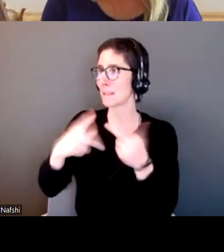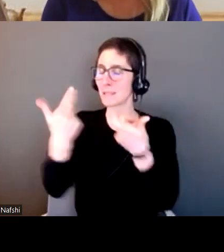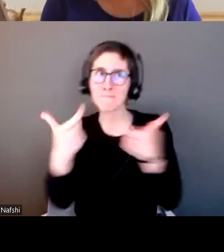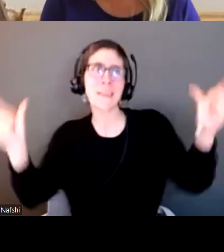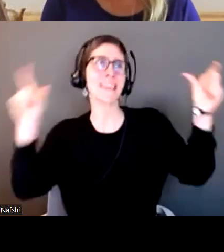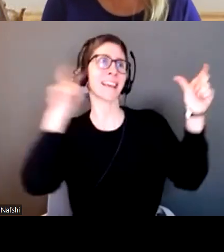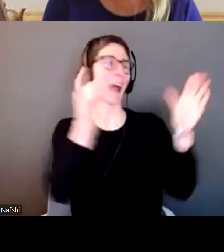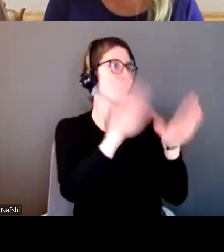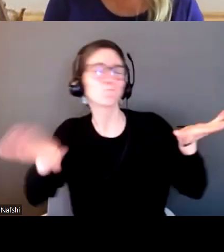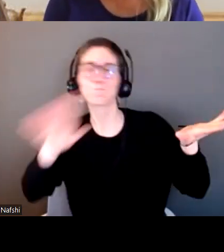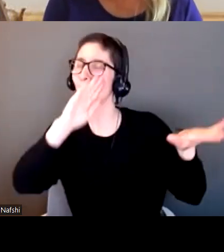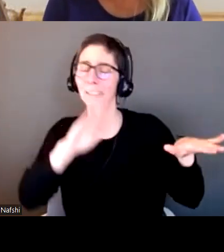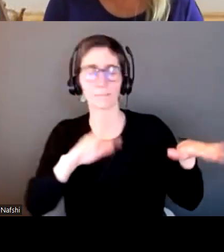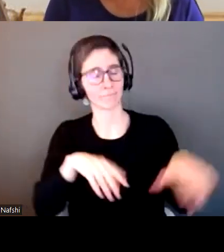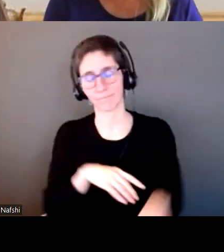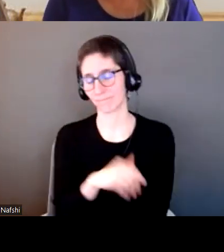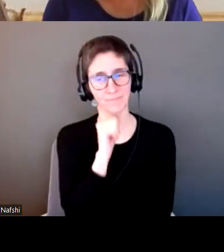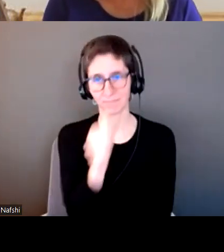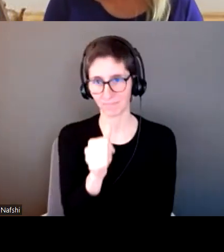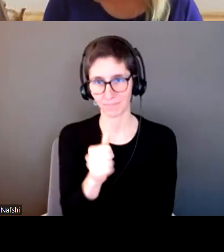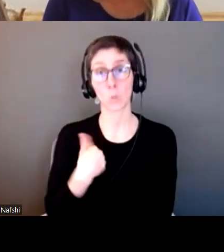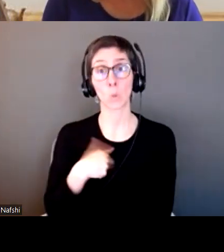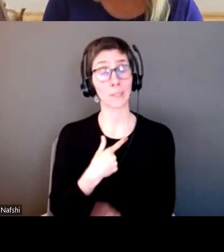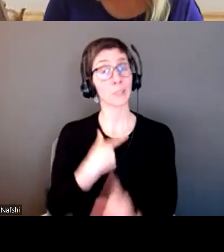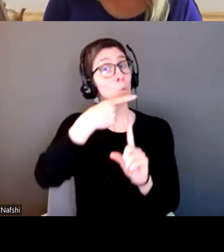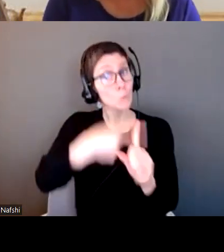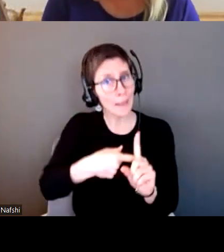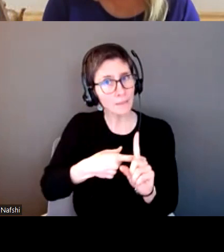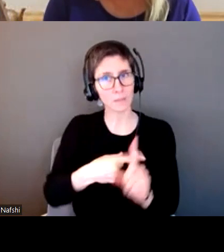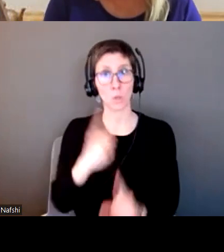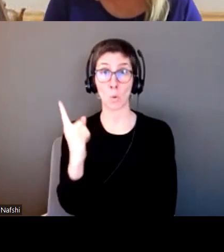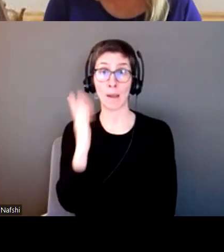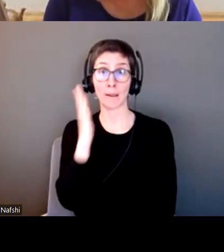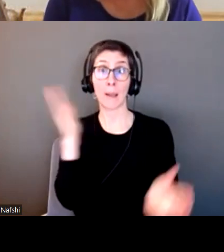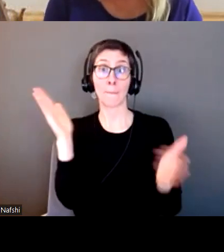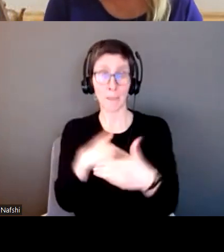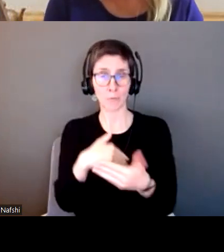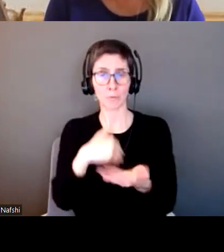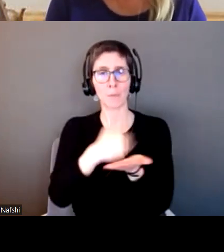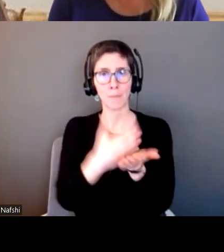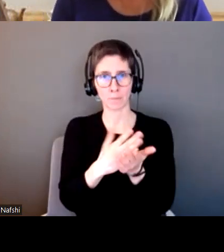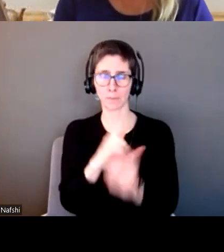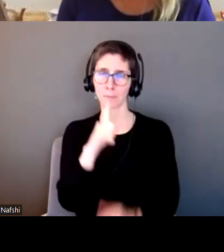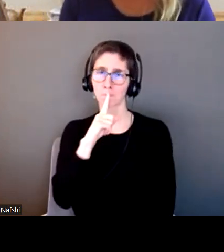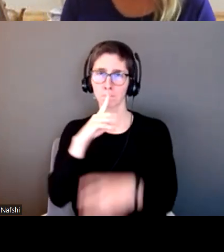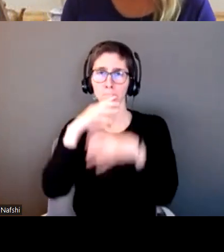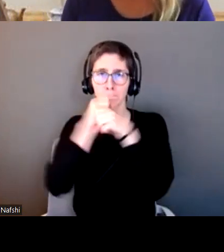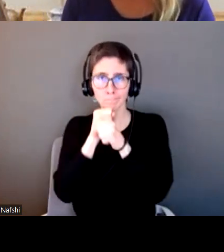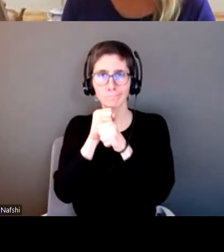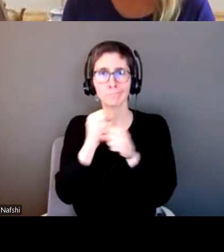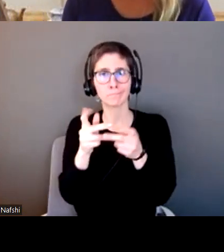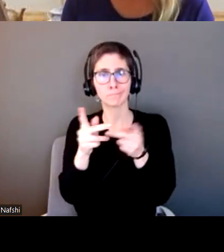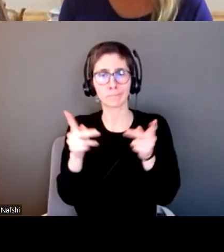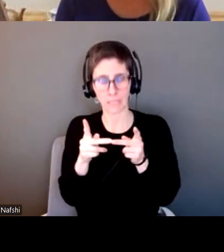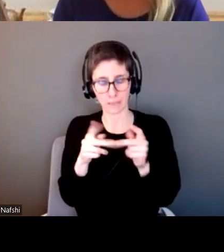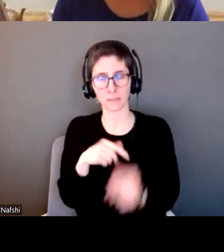not. We rent a one-bedroom apartment in a confidential location in Toronto,